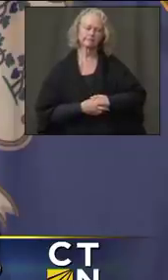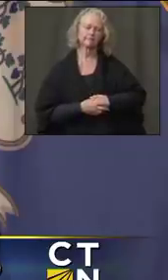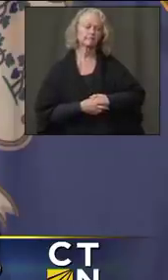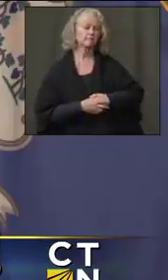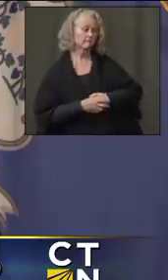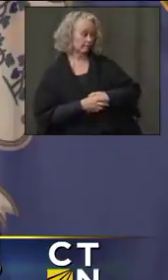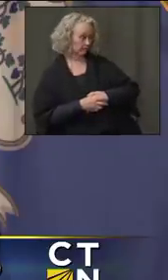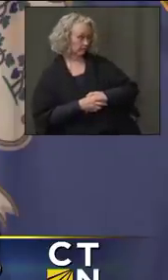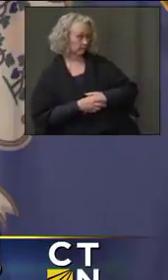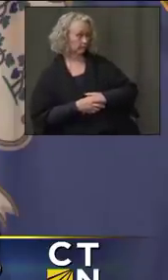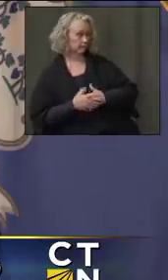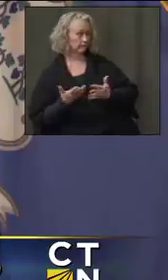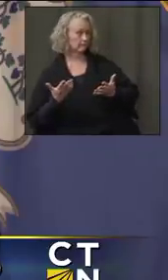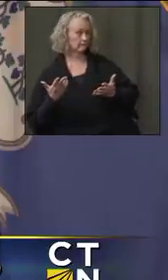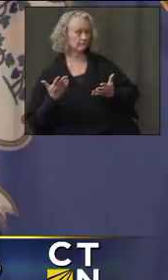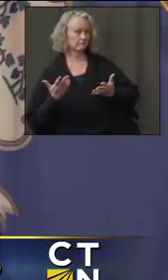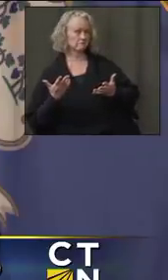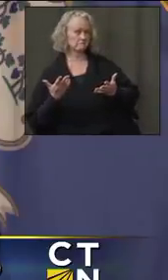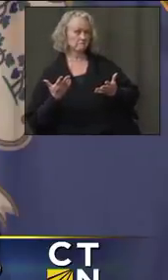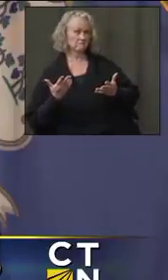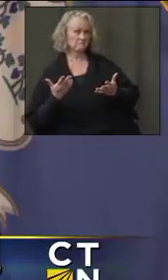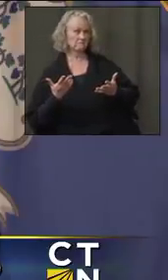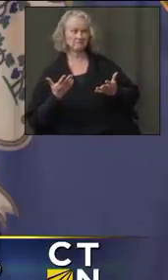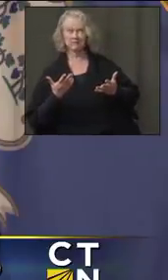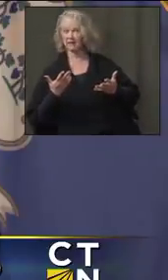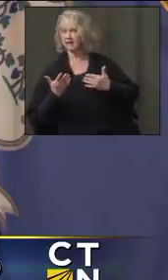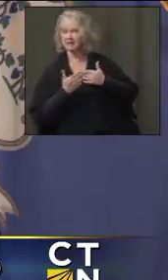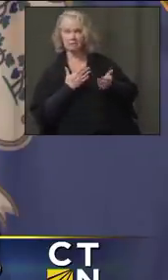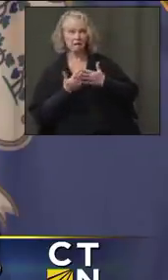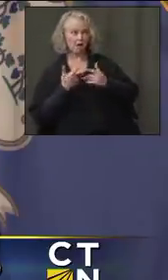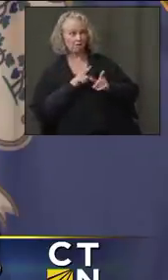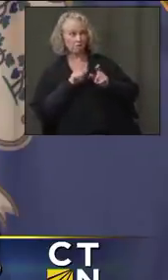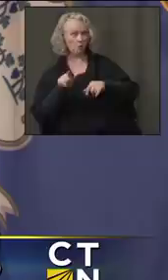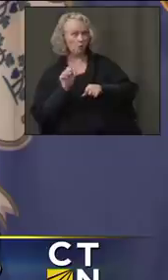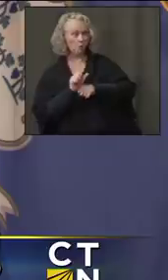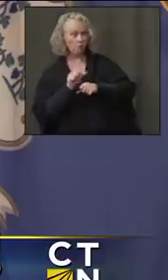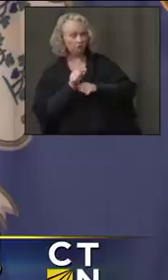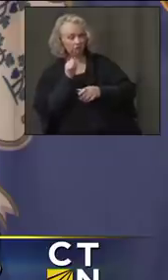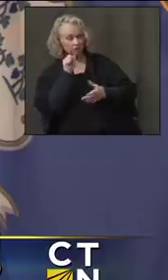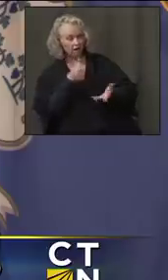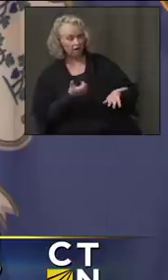In terms of if they're not able to get to work, I mean, that.